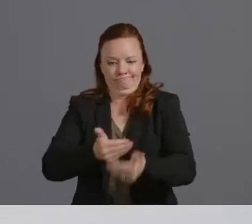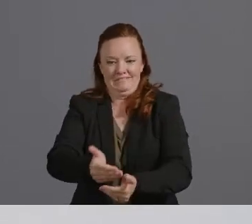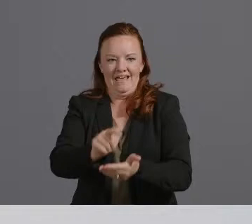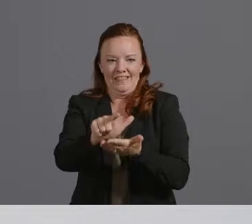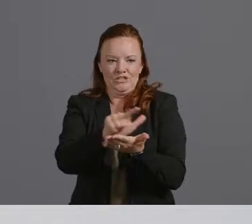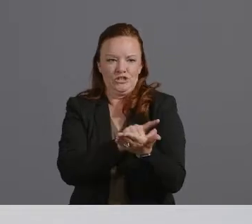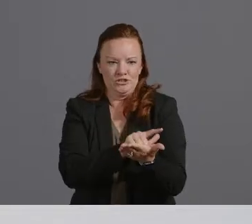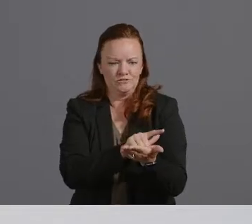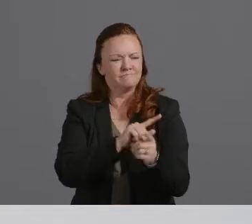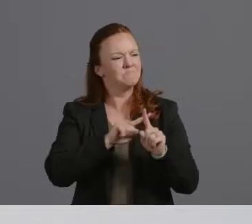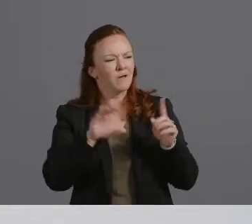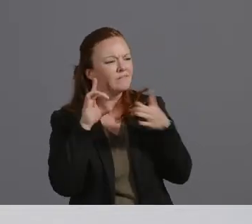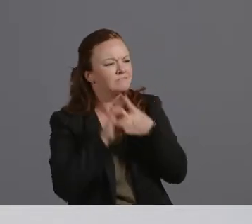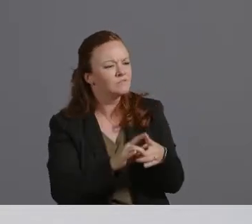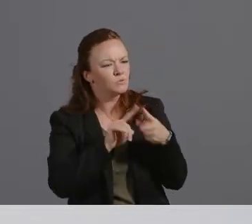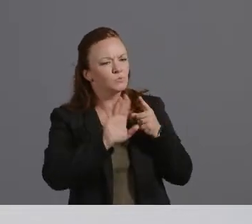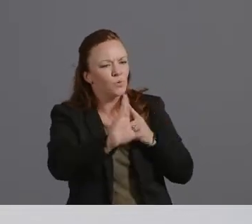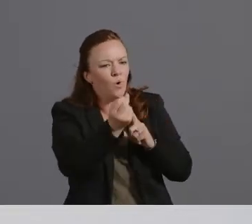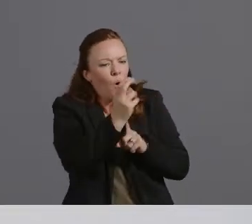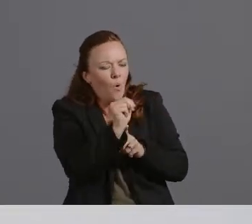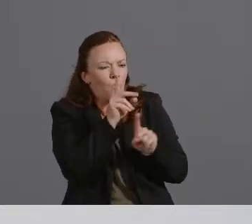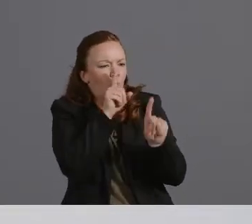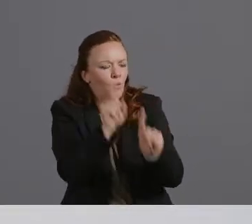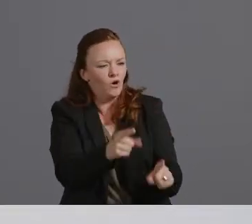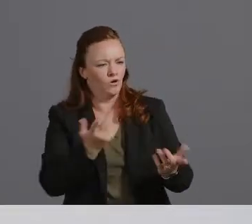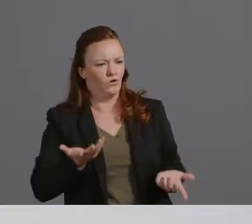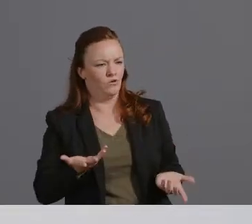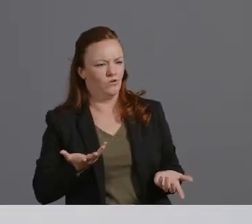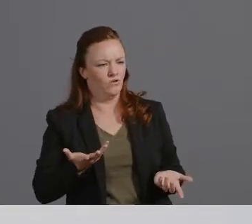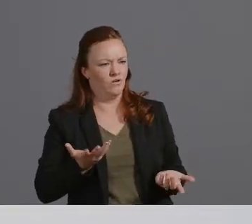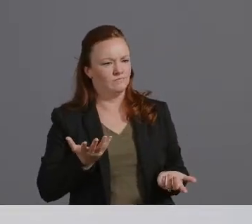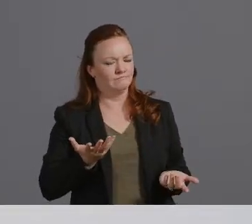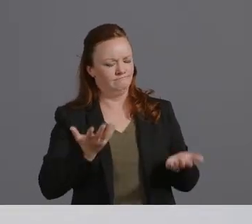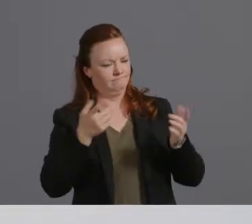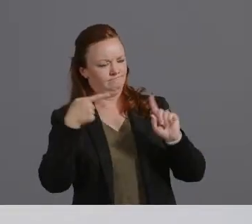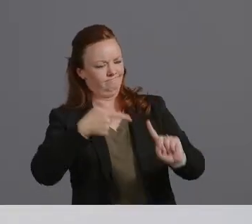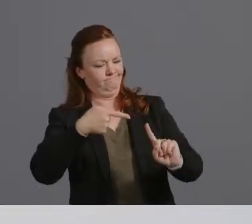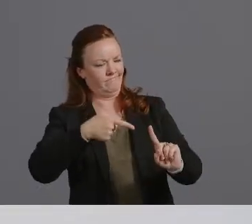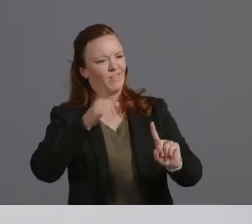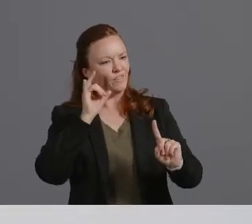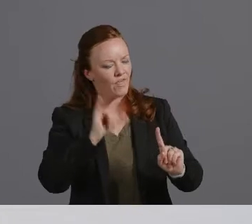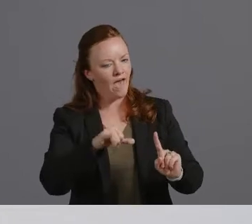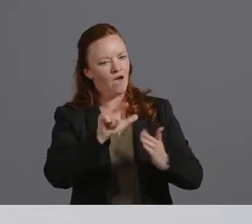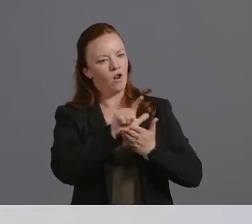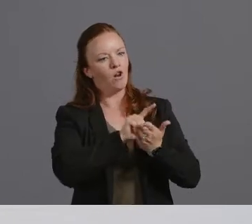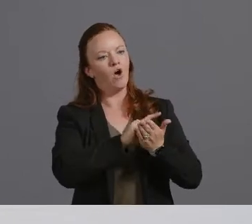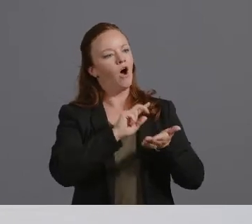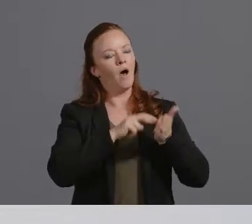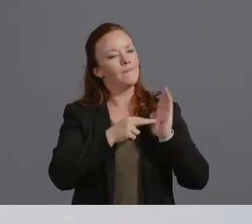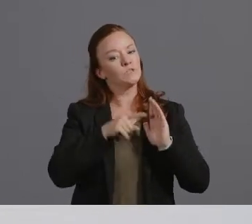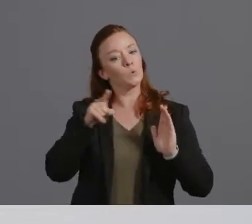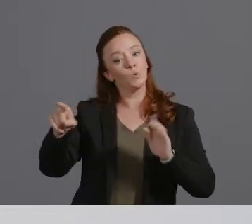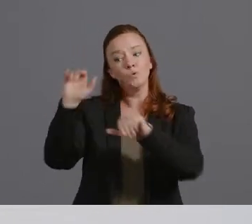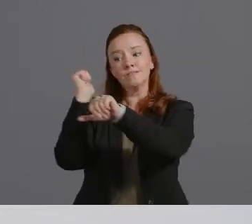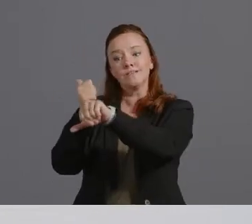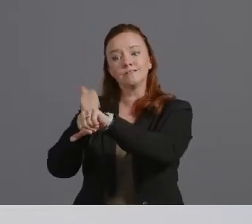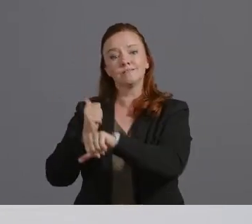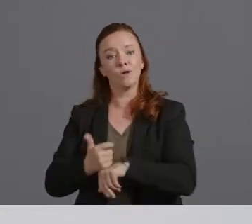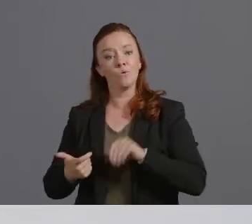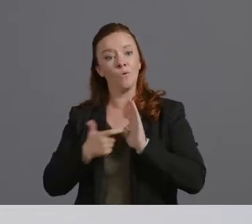to what your own orders are. I mean, essentially, this would undermine exactly what you're